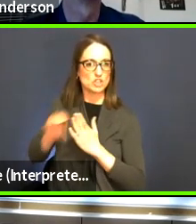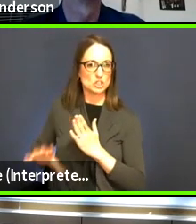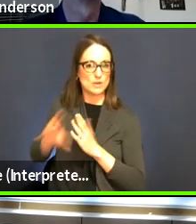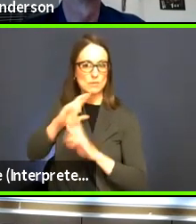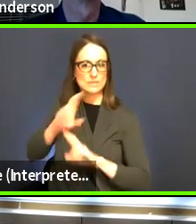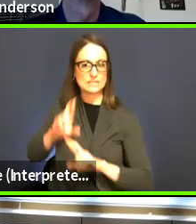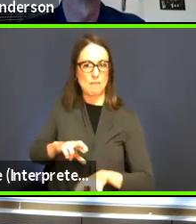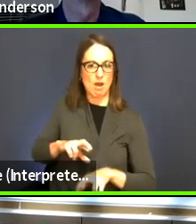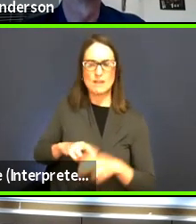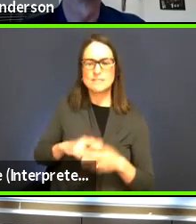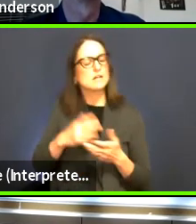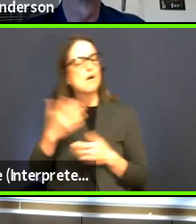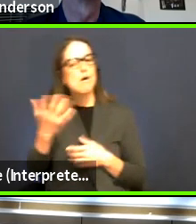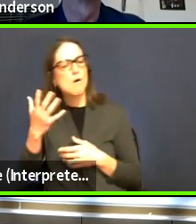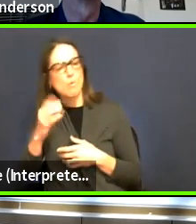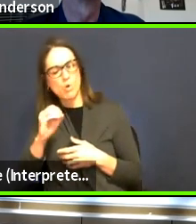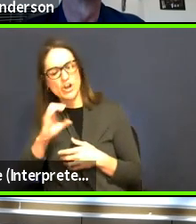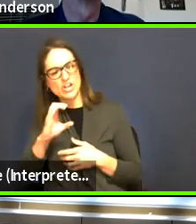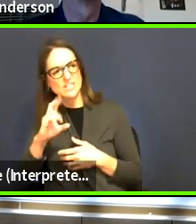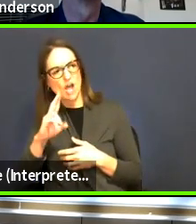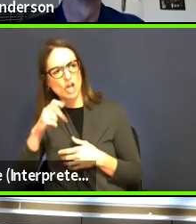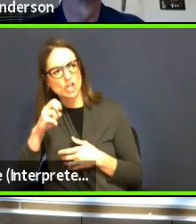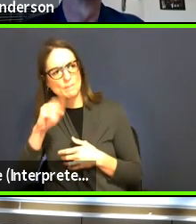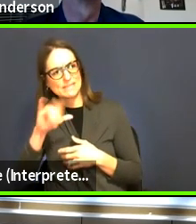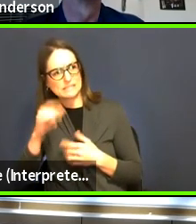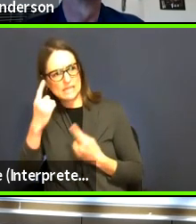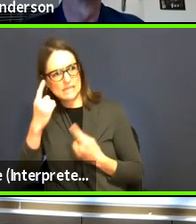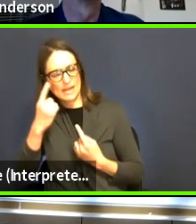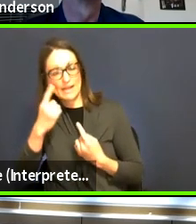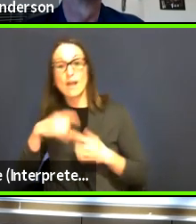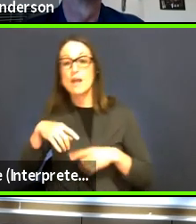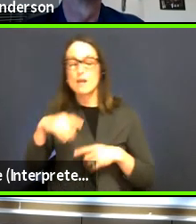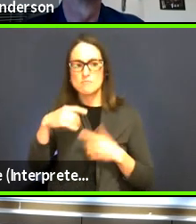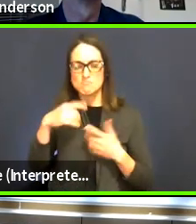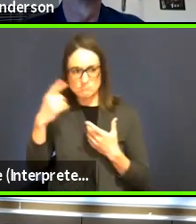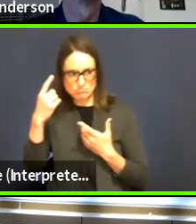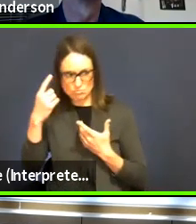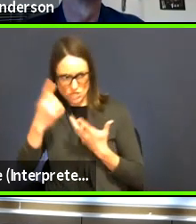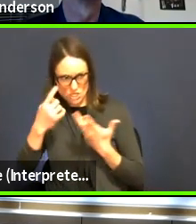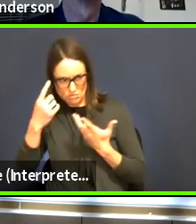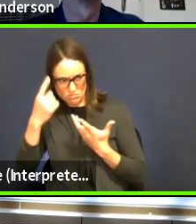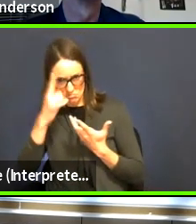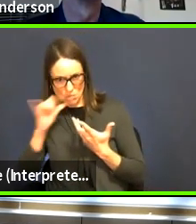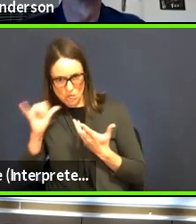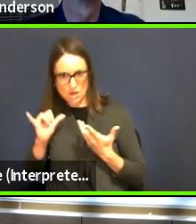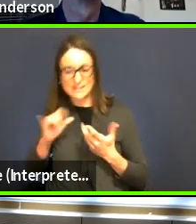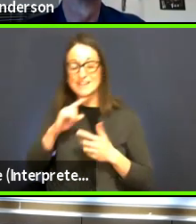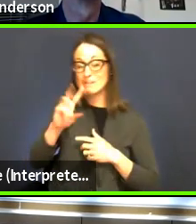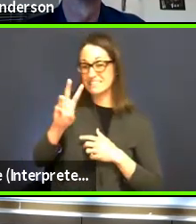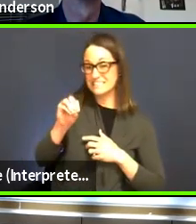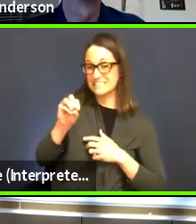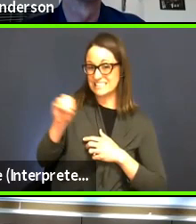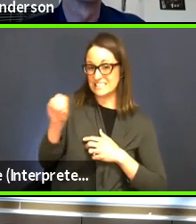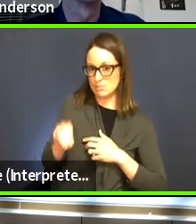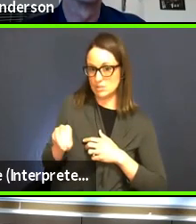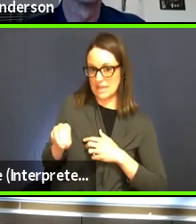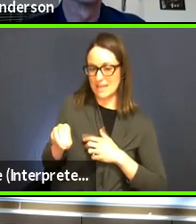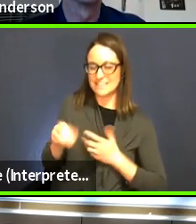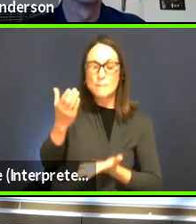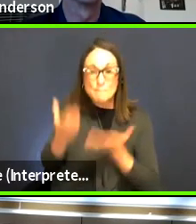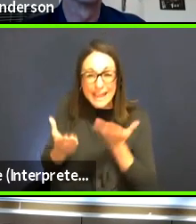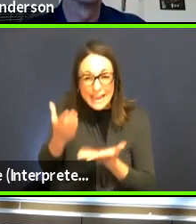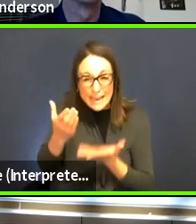occupancy looking like? We are looking at a 60% at this point, probably maybe a little bit